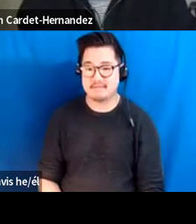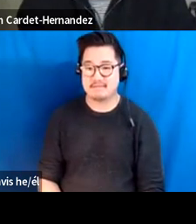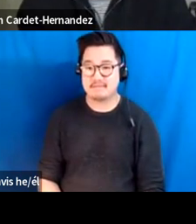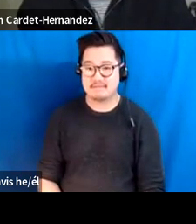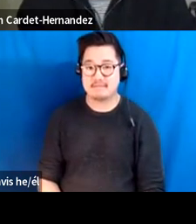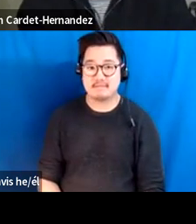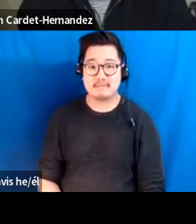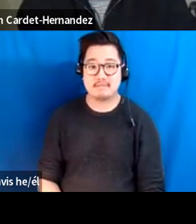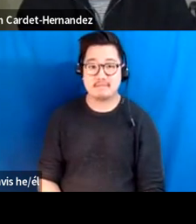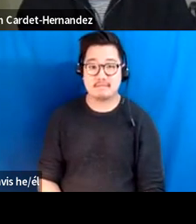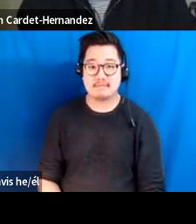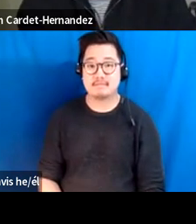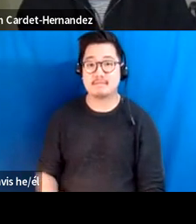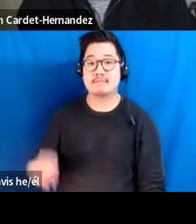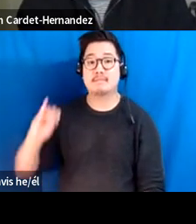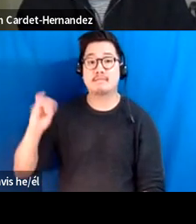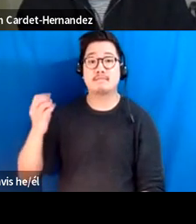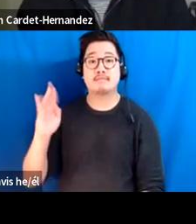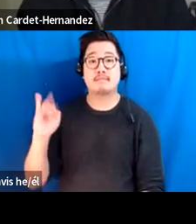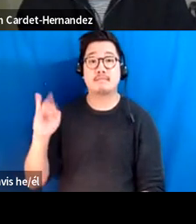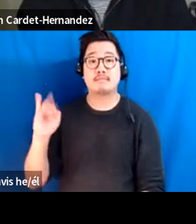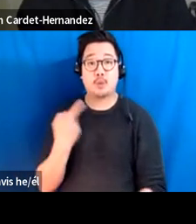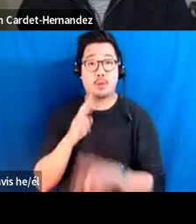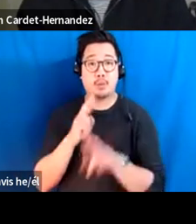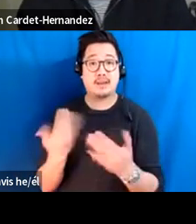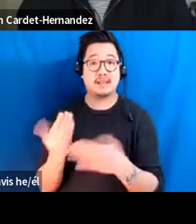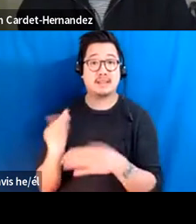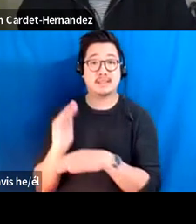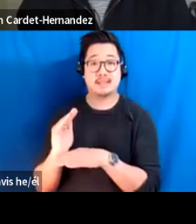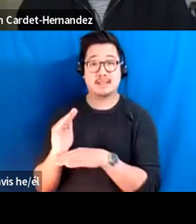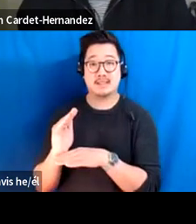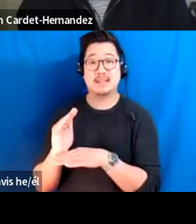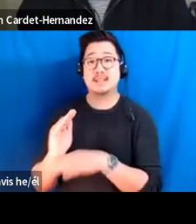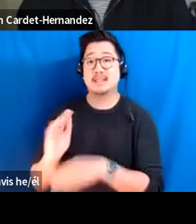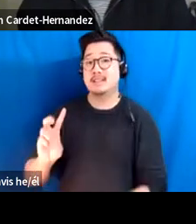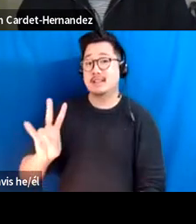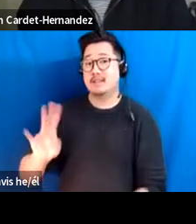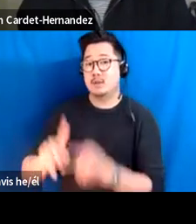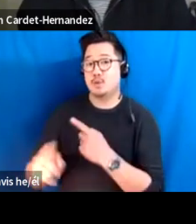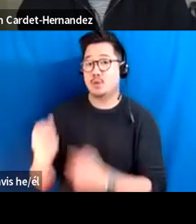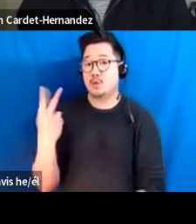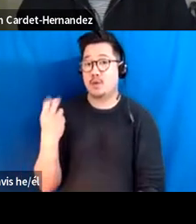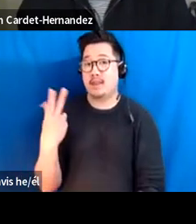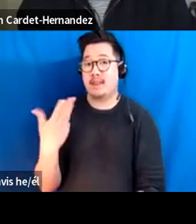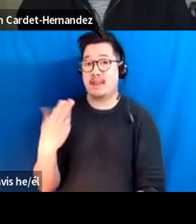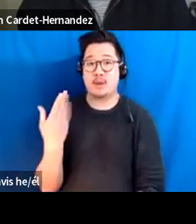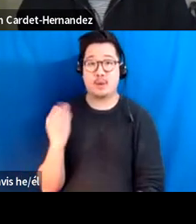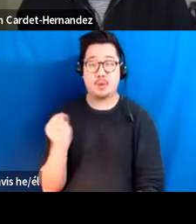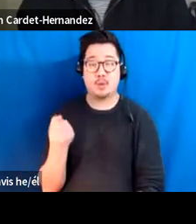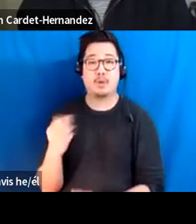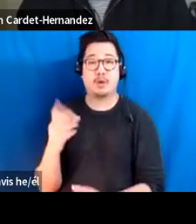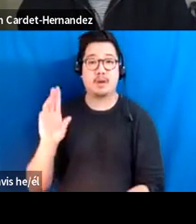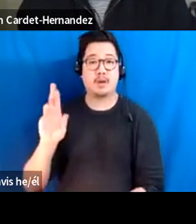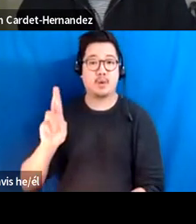our first and only report this evening is a 7 to 12 high school redesign update i will now turn it over to our